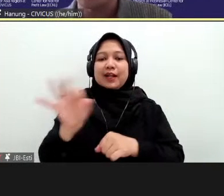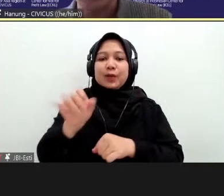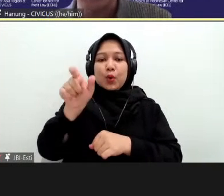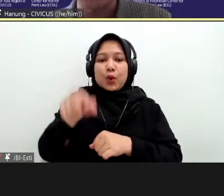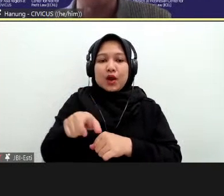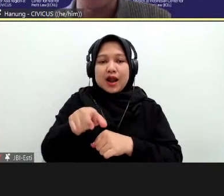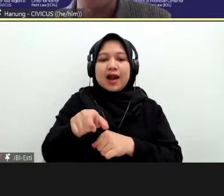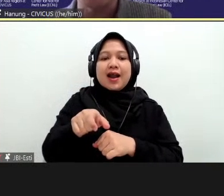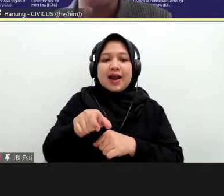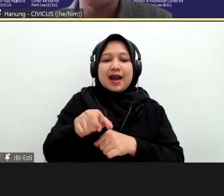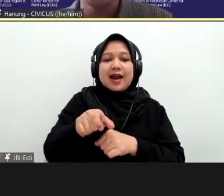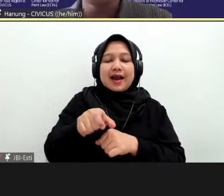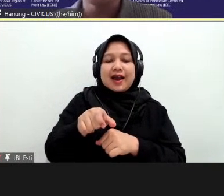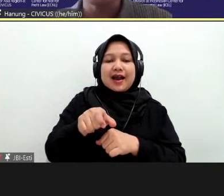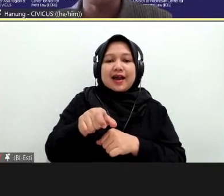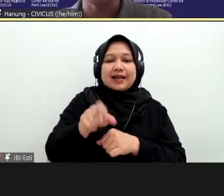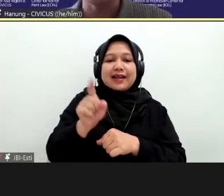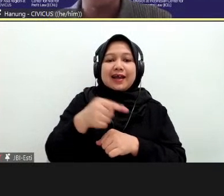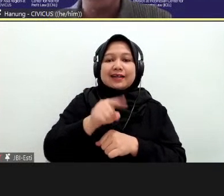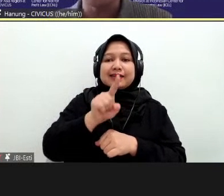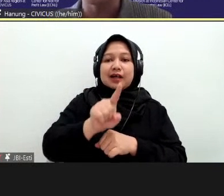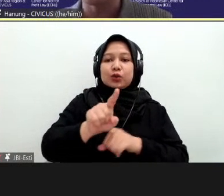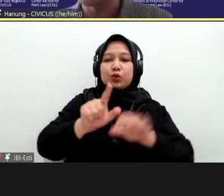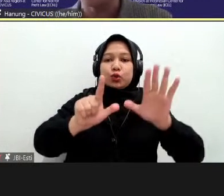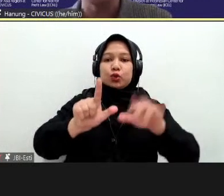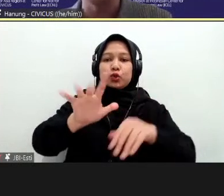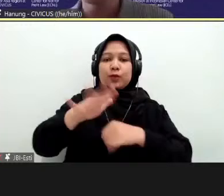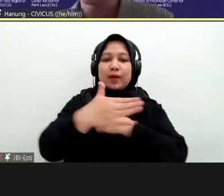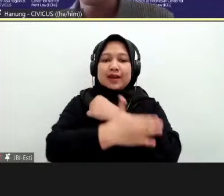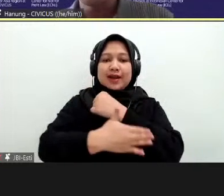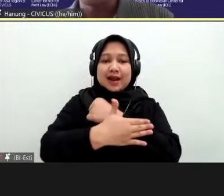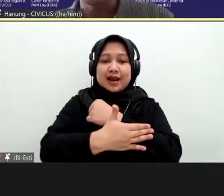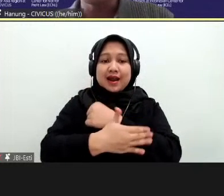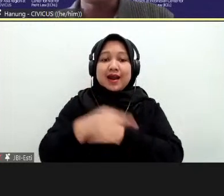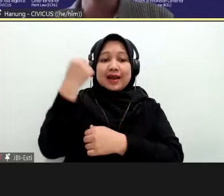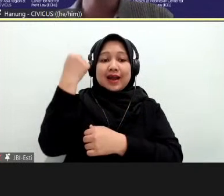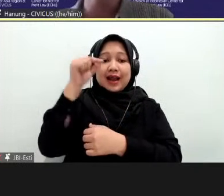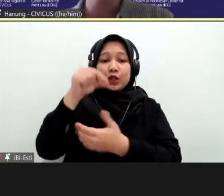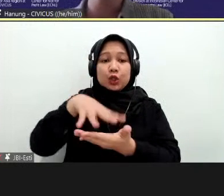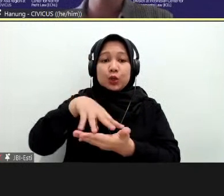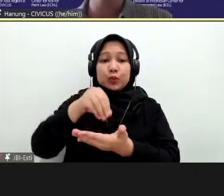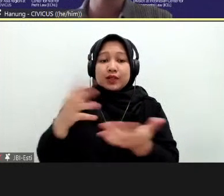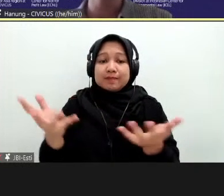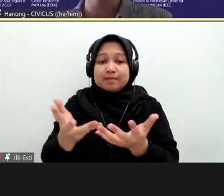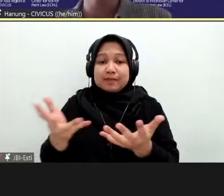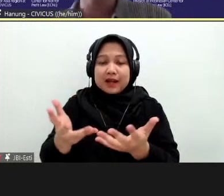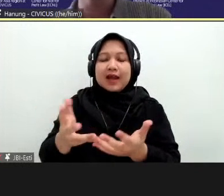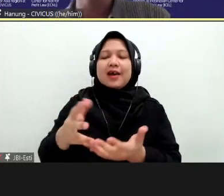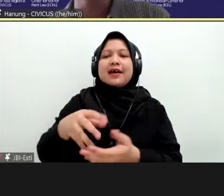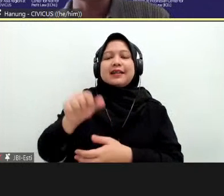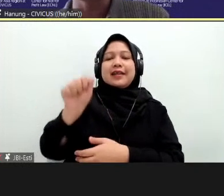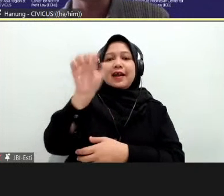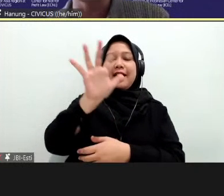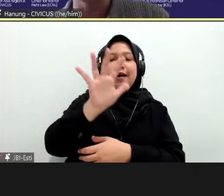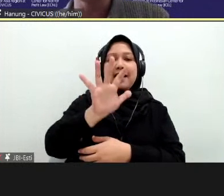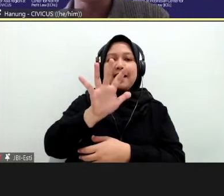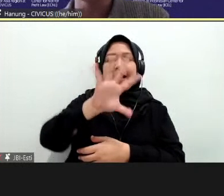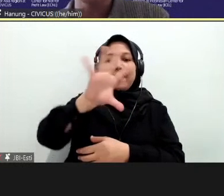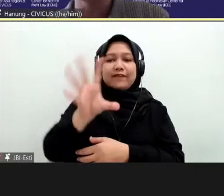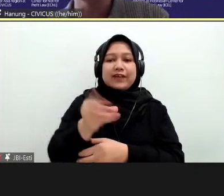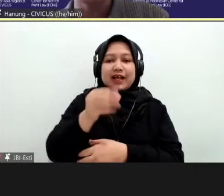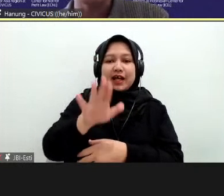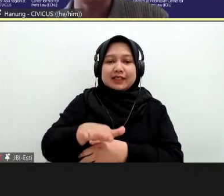but with a presence in Asia as well. And when we talk about civic space, the